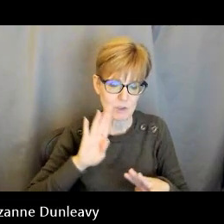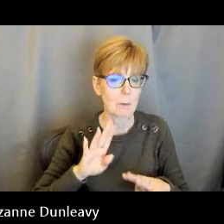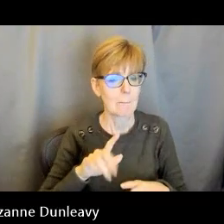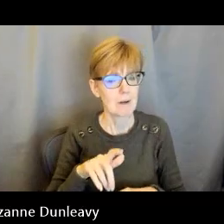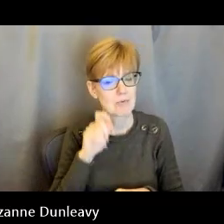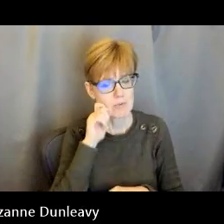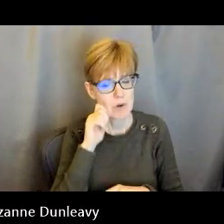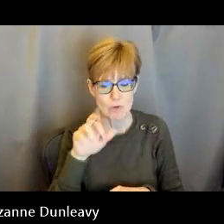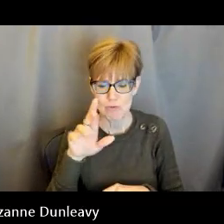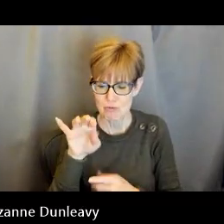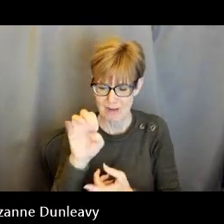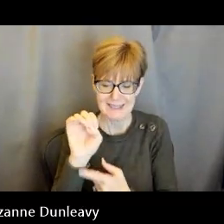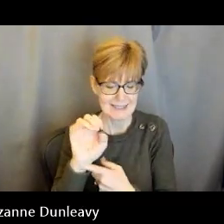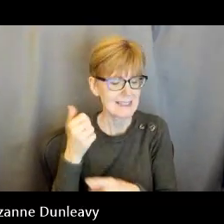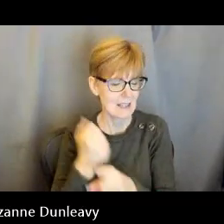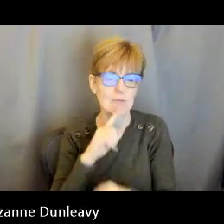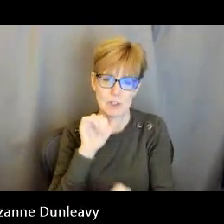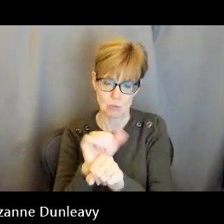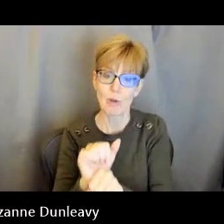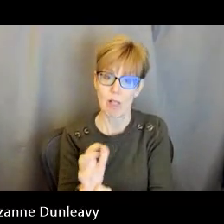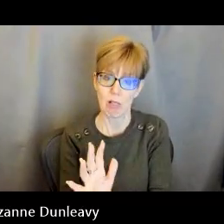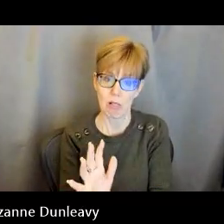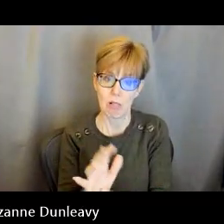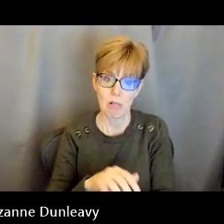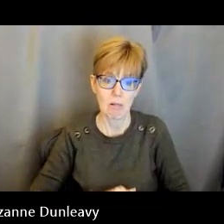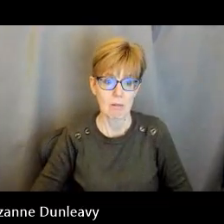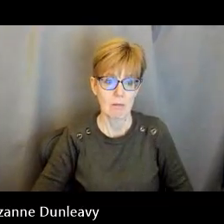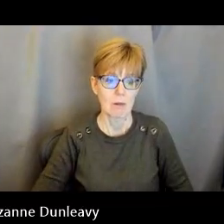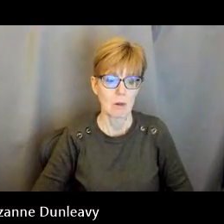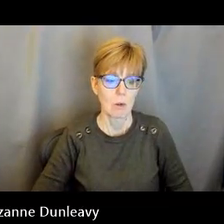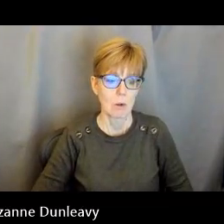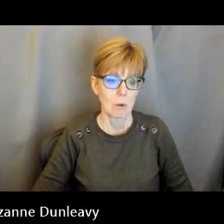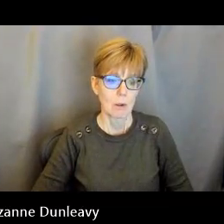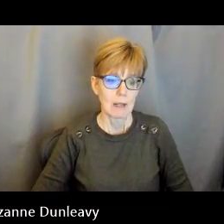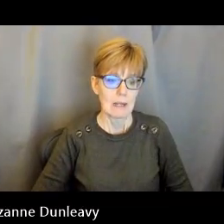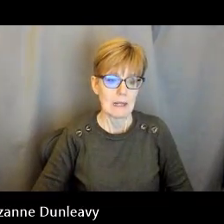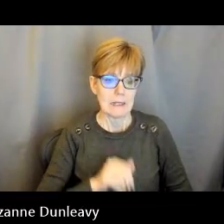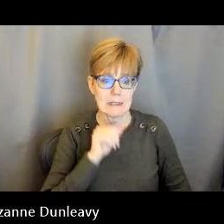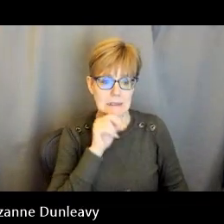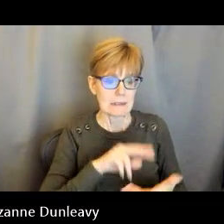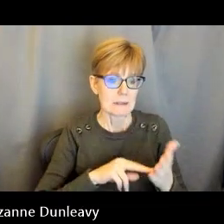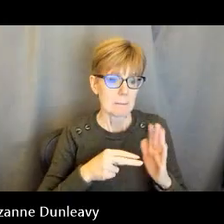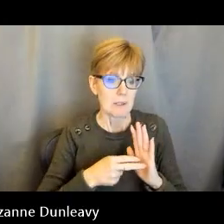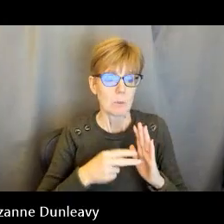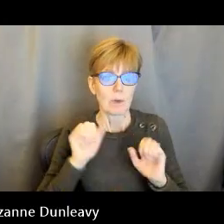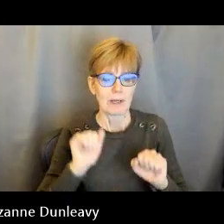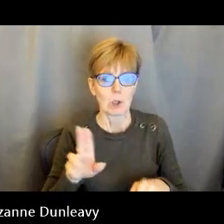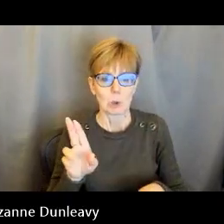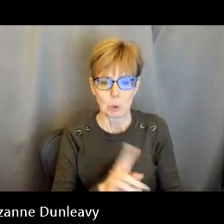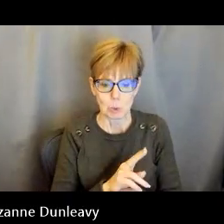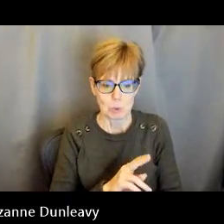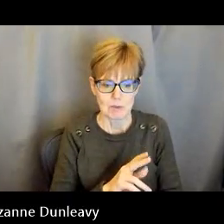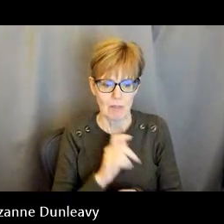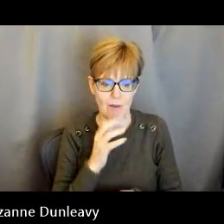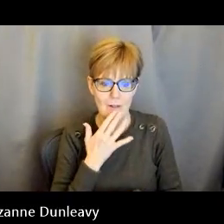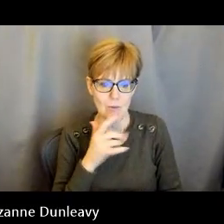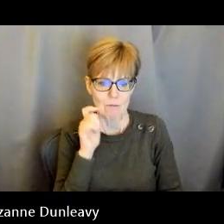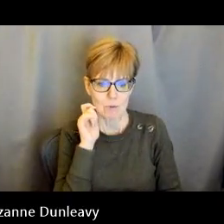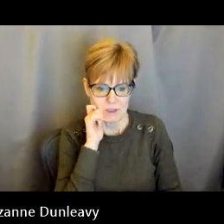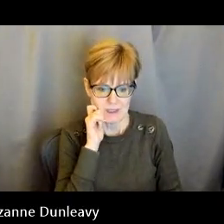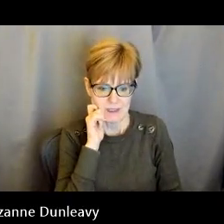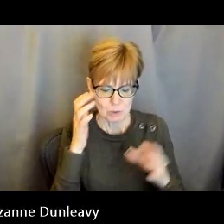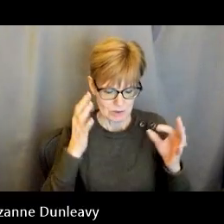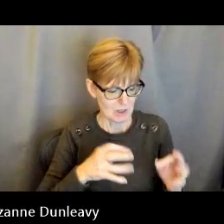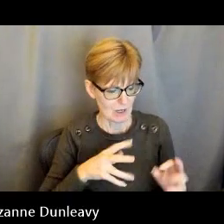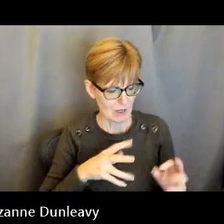society. It is not real in the sense that we can use the color of one's skin to determine intellect or ability, but it is real in the